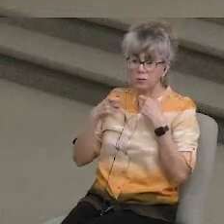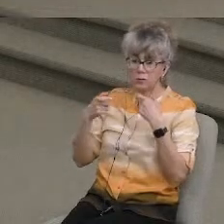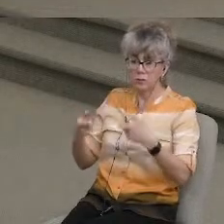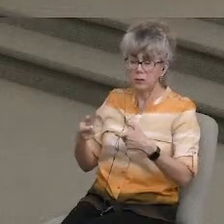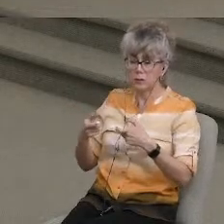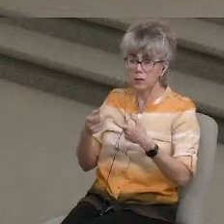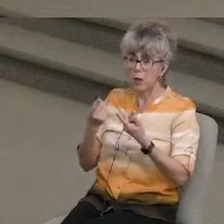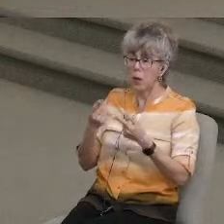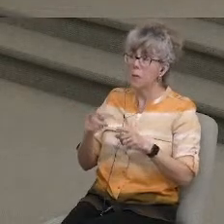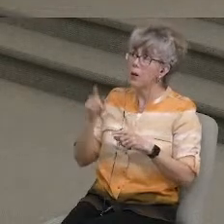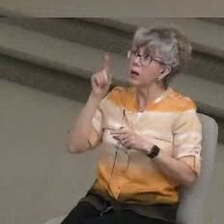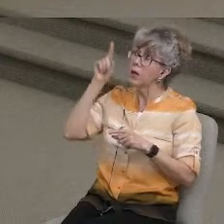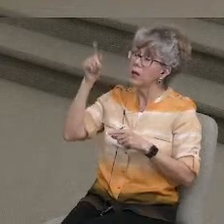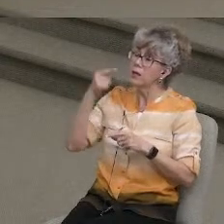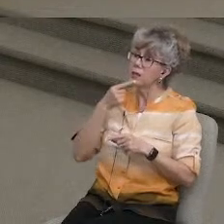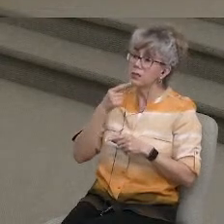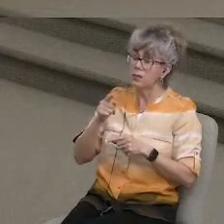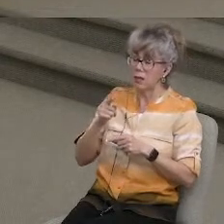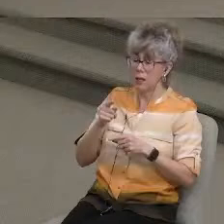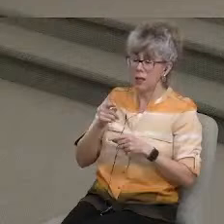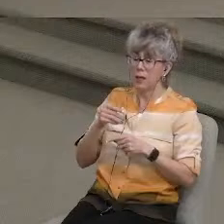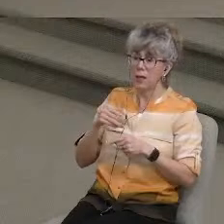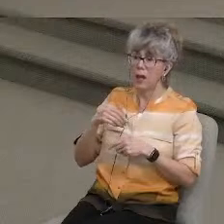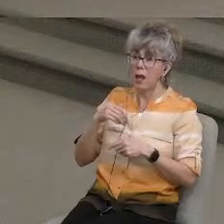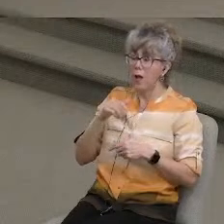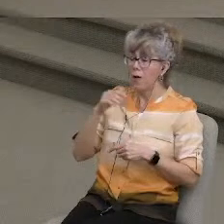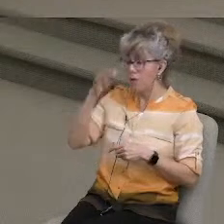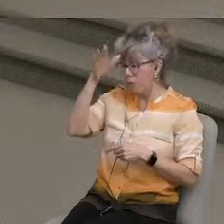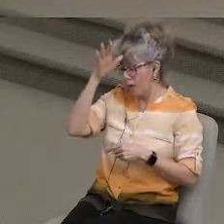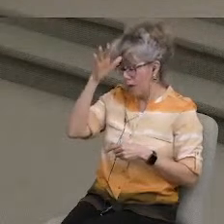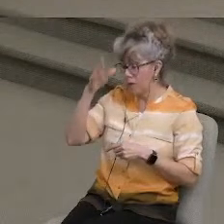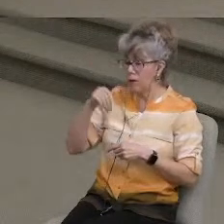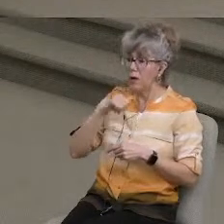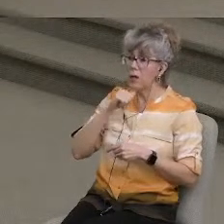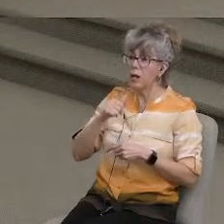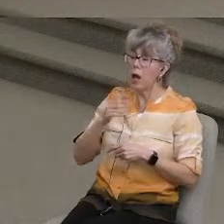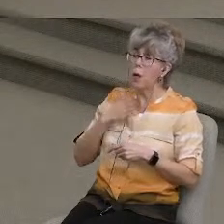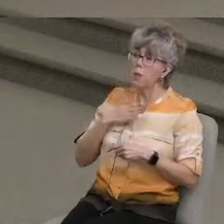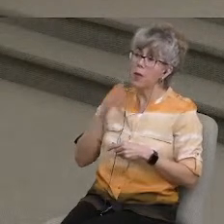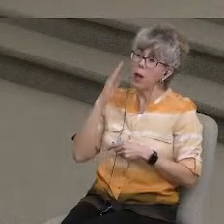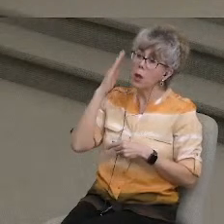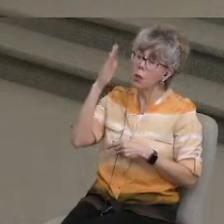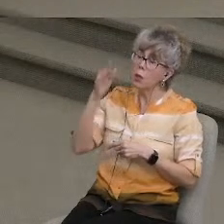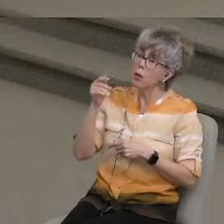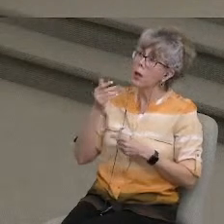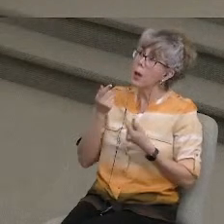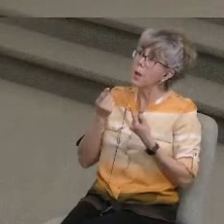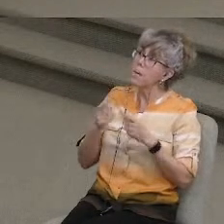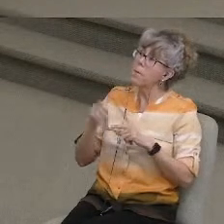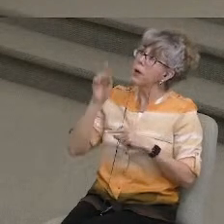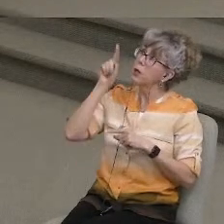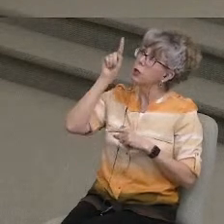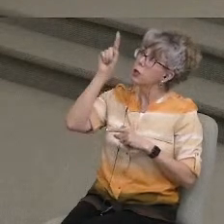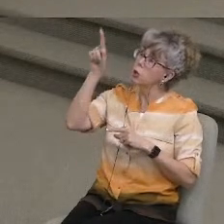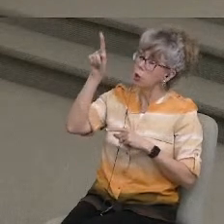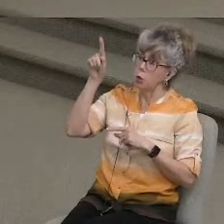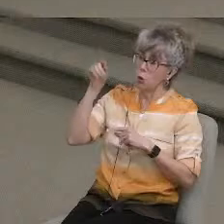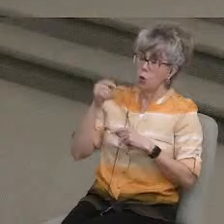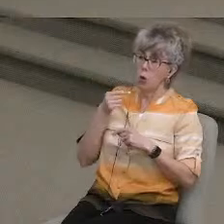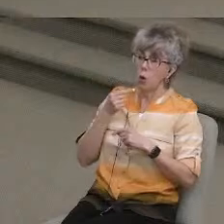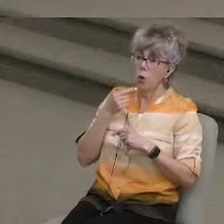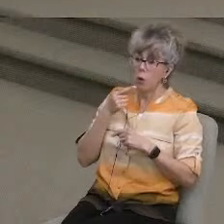But he said, Father, not my will, but yours be done. This is the voice of complete